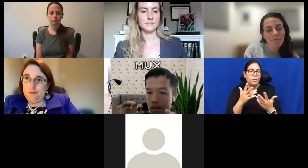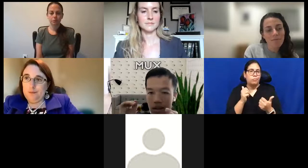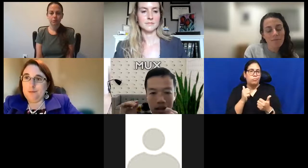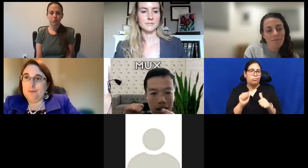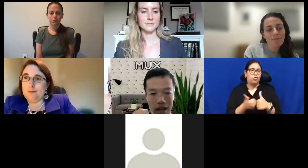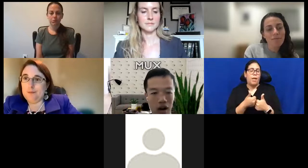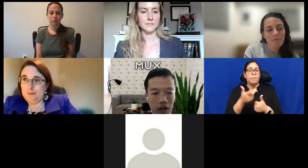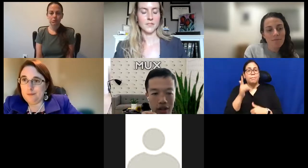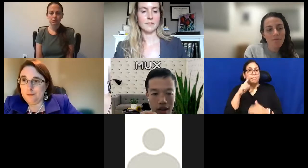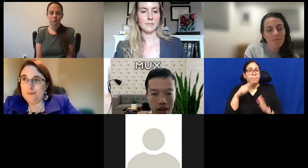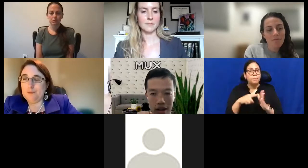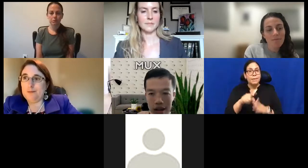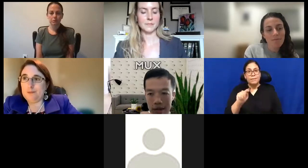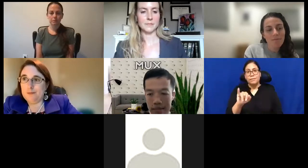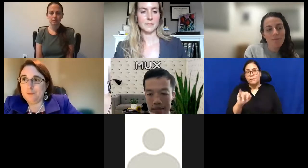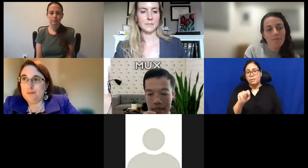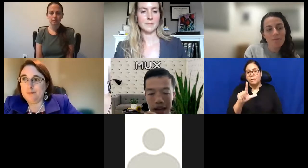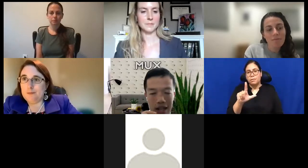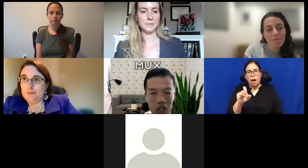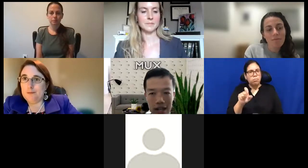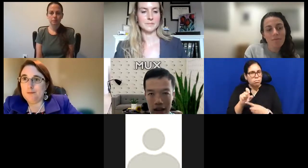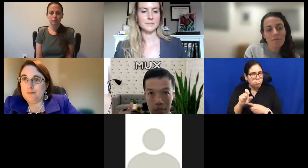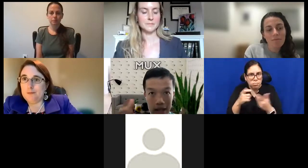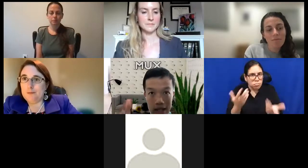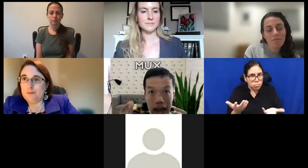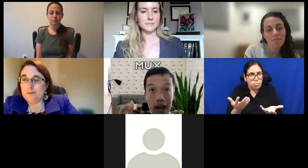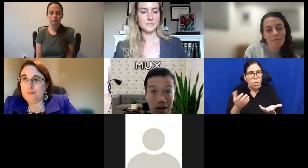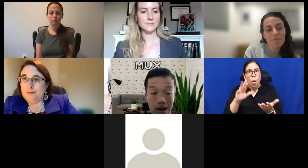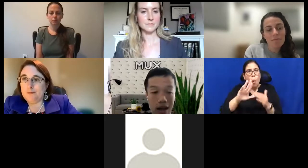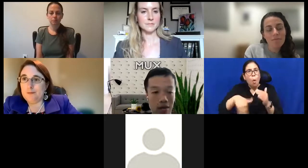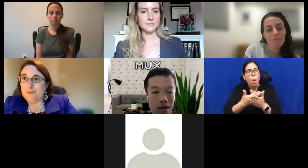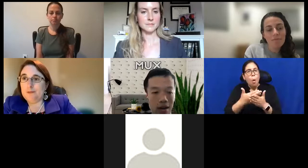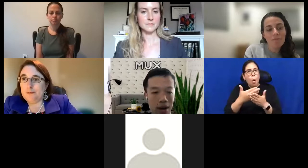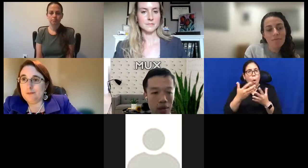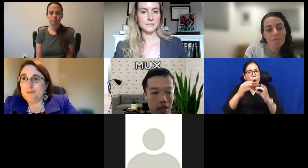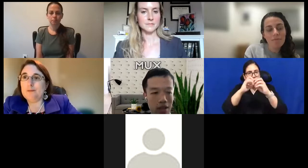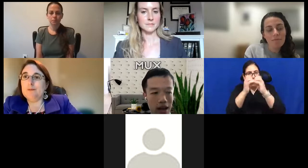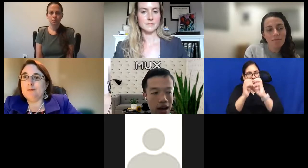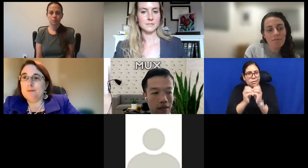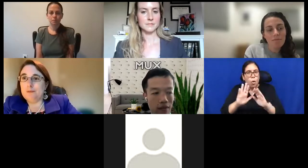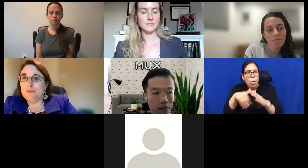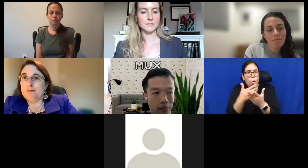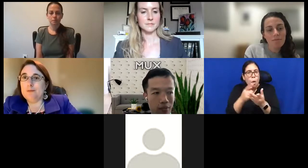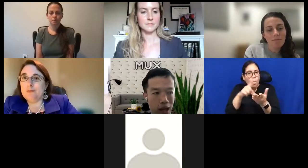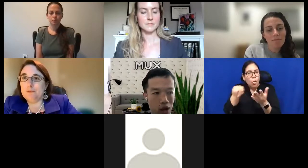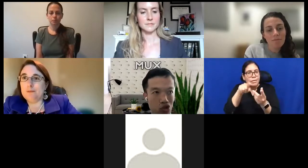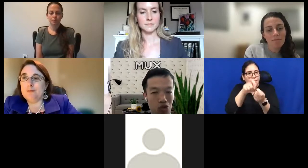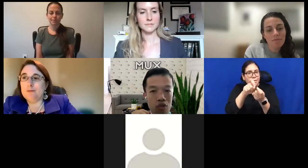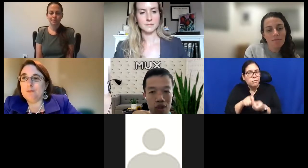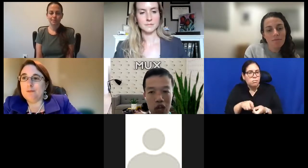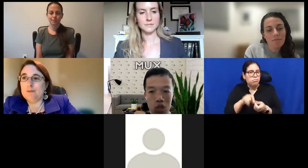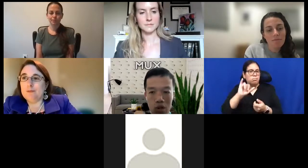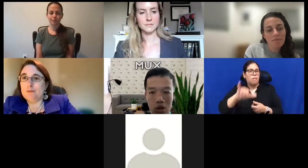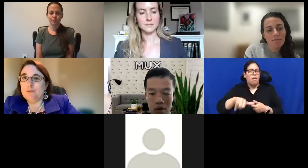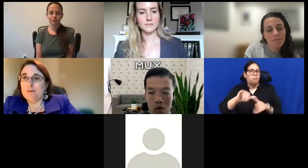deed, title, and all of the machinations that I know Blend is tackling right now. But I really think like